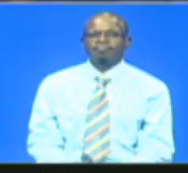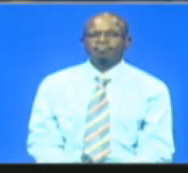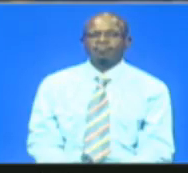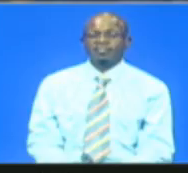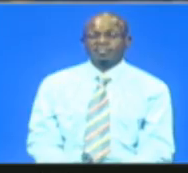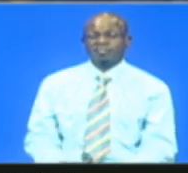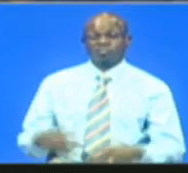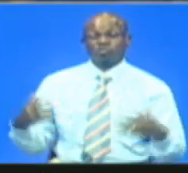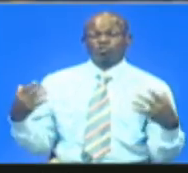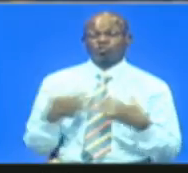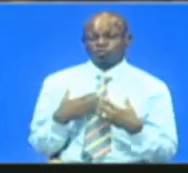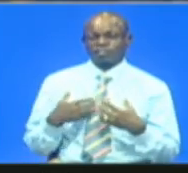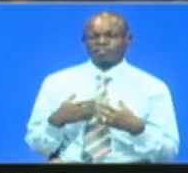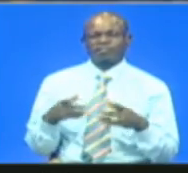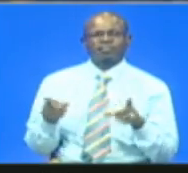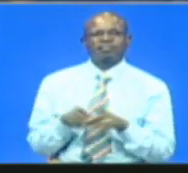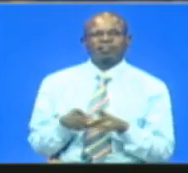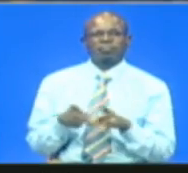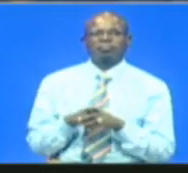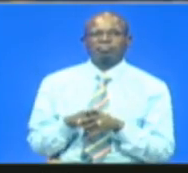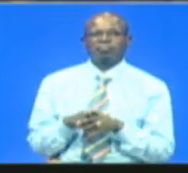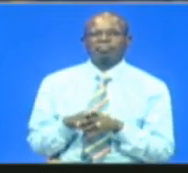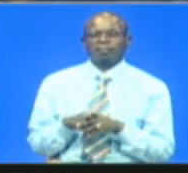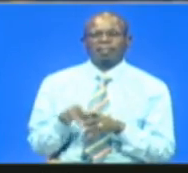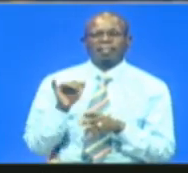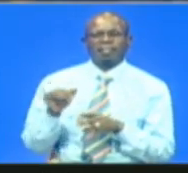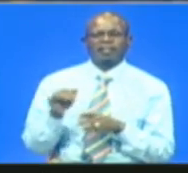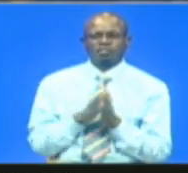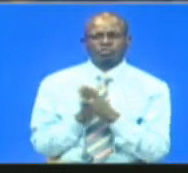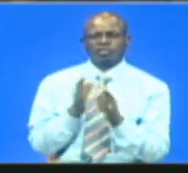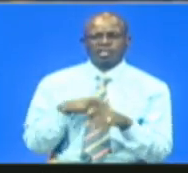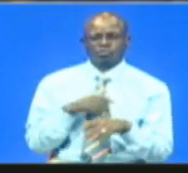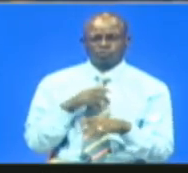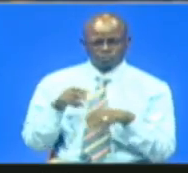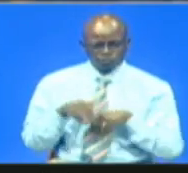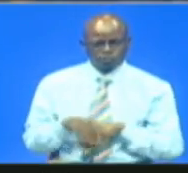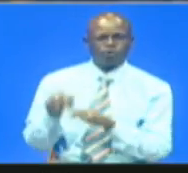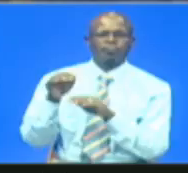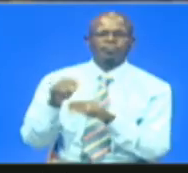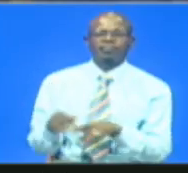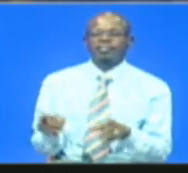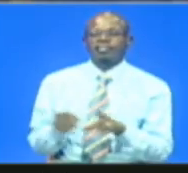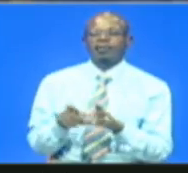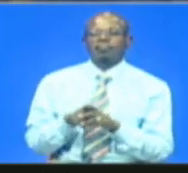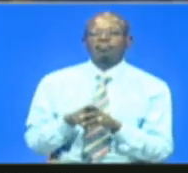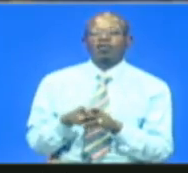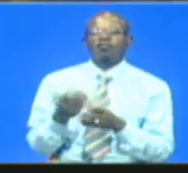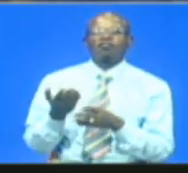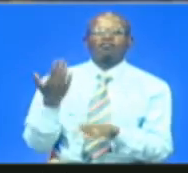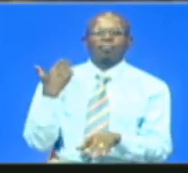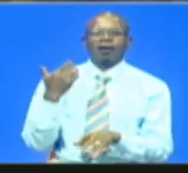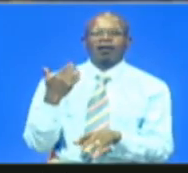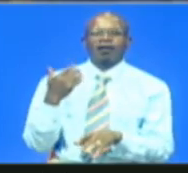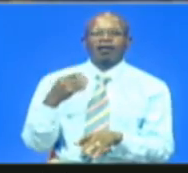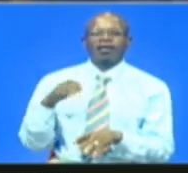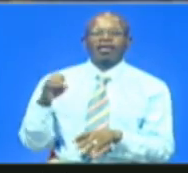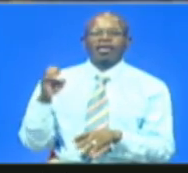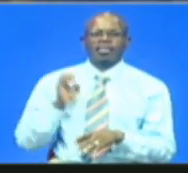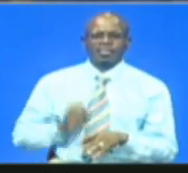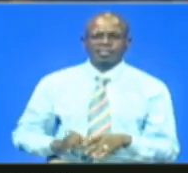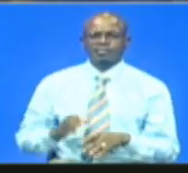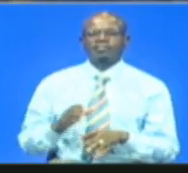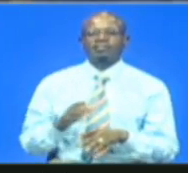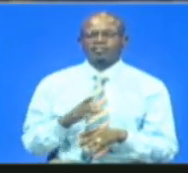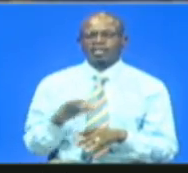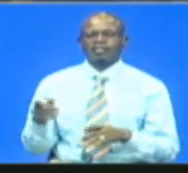shocking and certainly a story that we will be keeping close tabs on. Elsewhere, former Ethics and Governance Permanent Secretary John Githongo